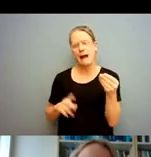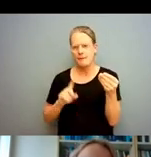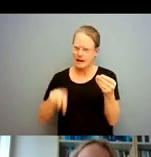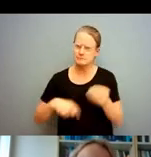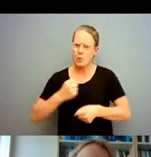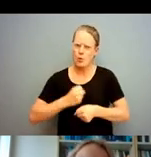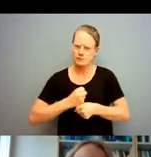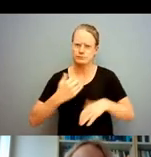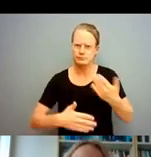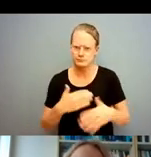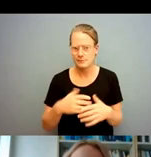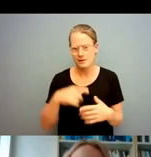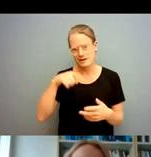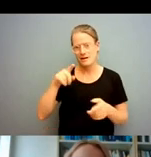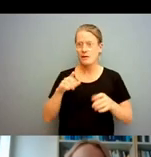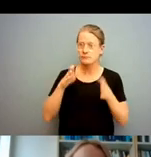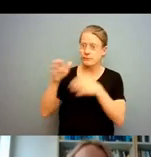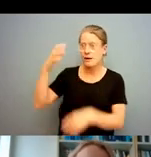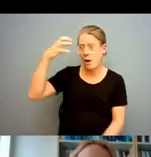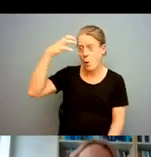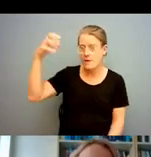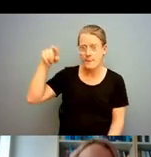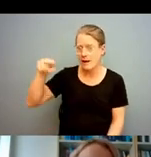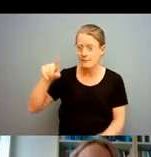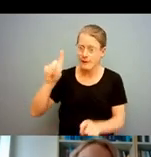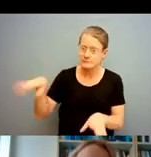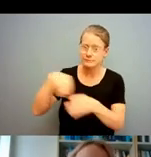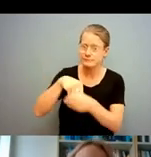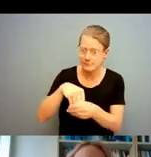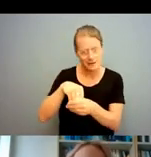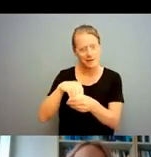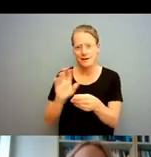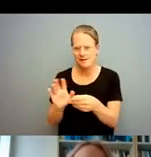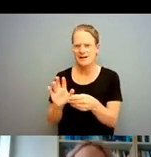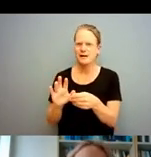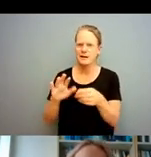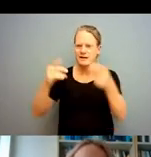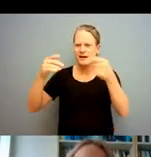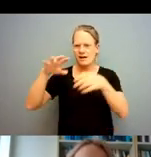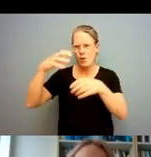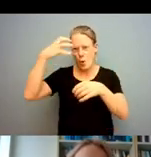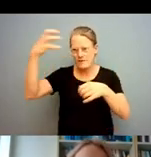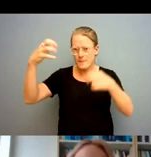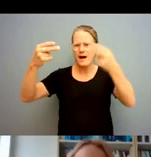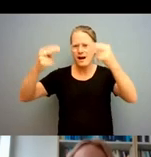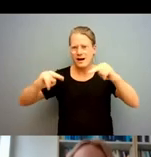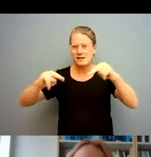that are obligated to implement. You also have intergovernmental organizations like the EU,